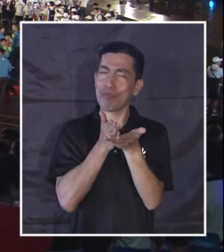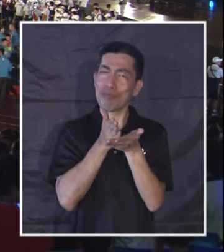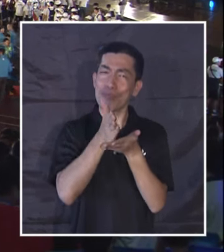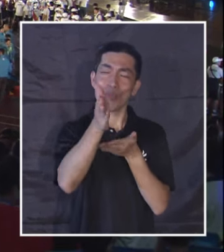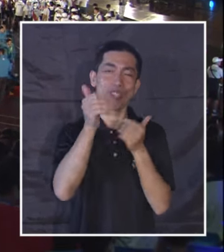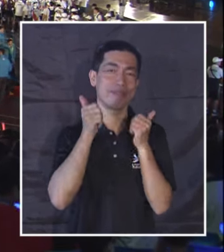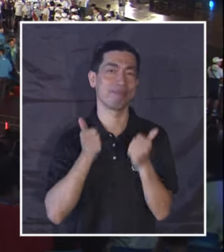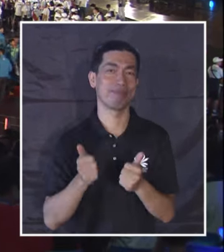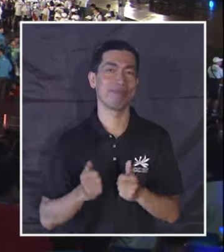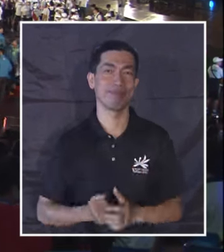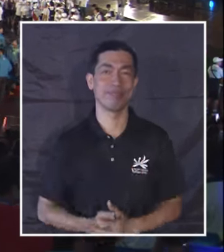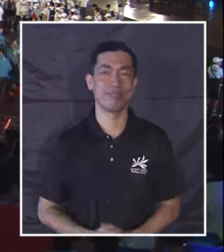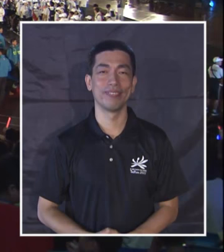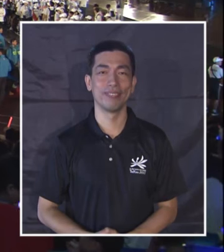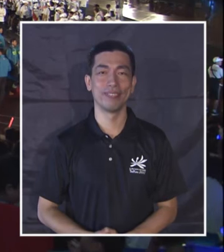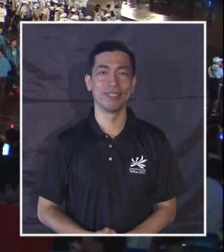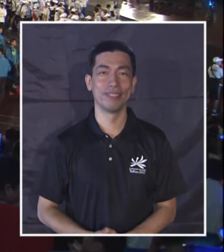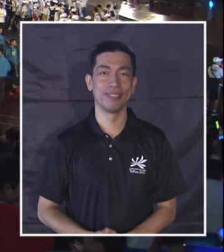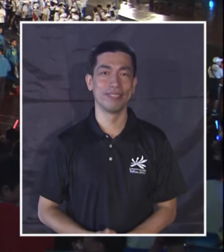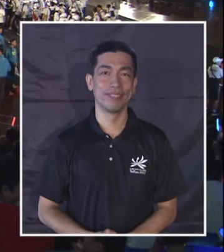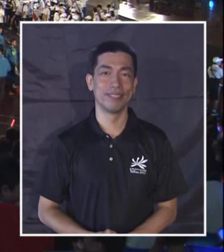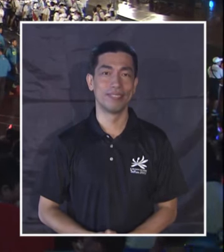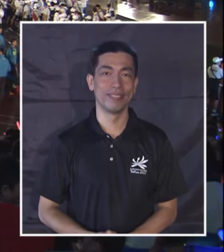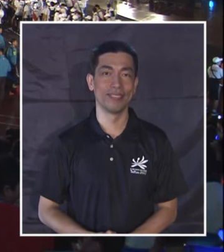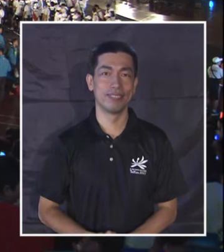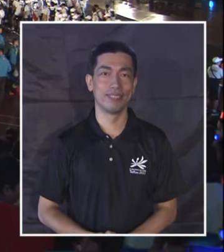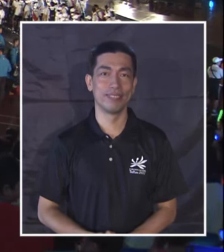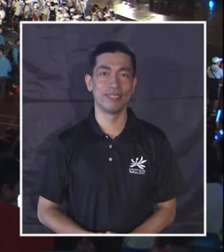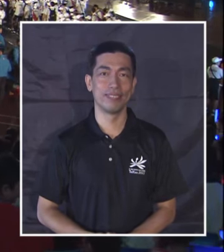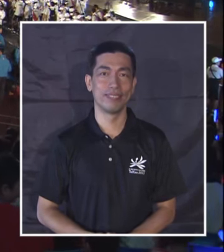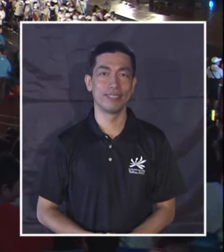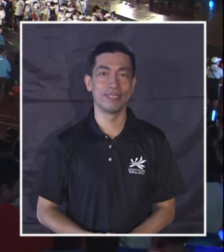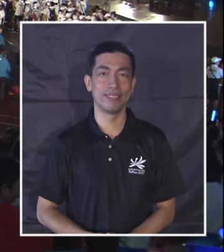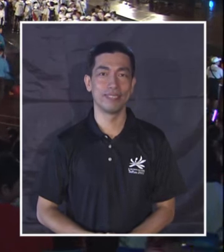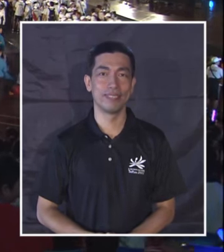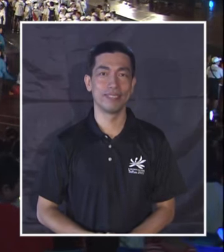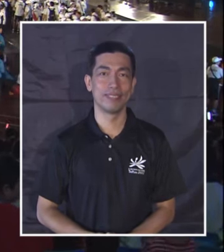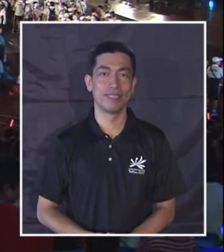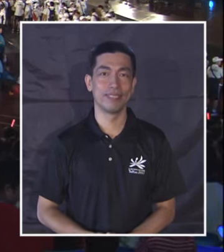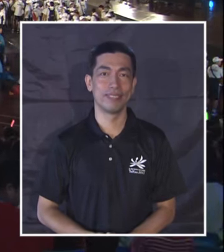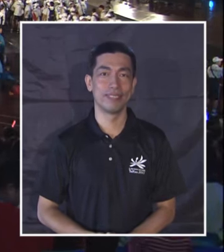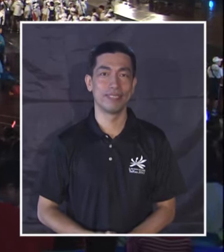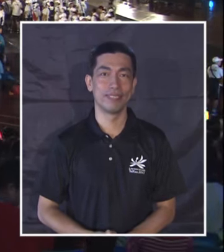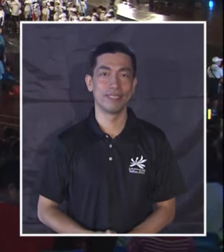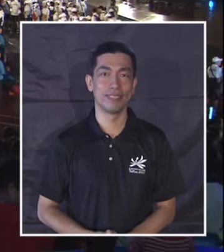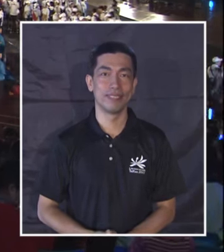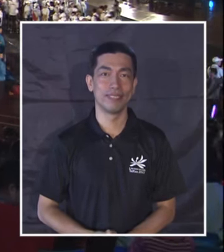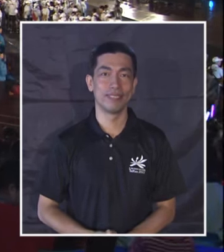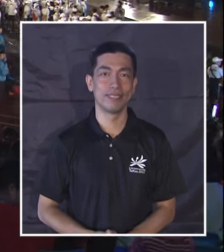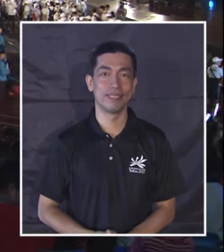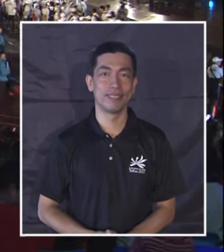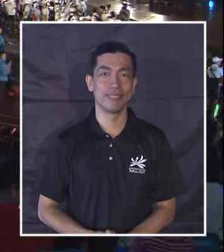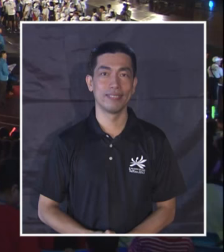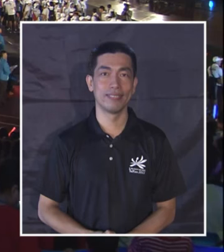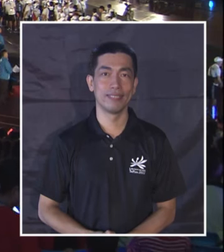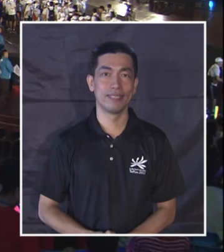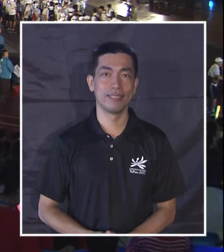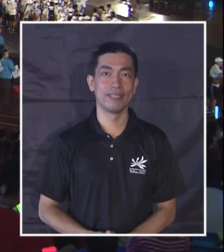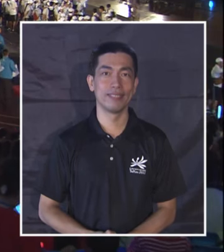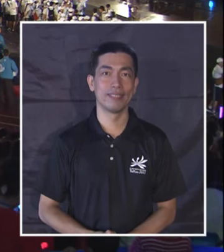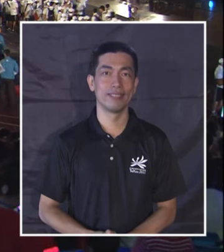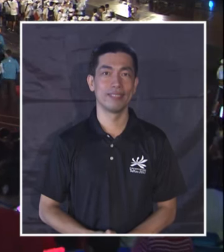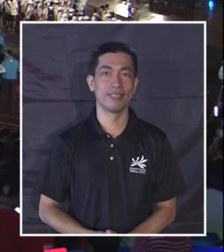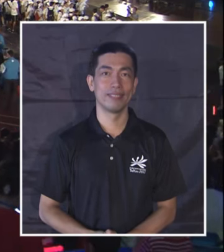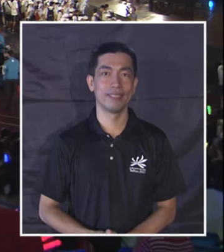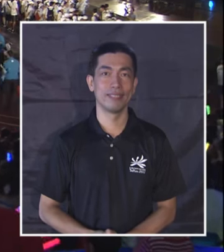Finally, I would like to thank all the sponsorship from local companies. Without you, we won't